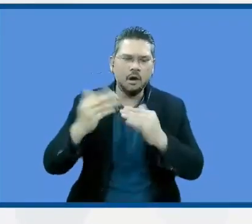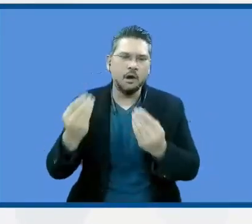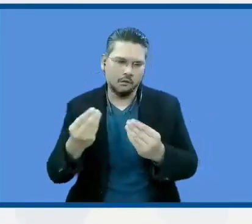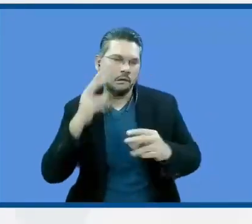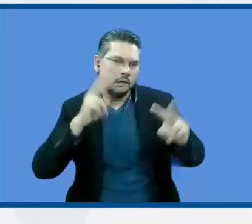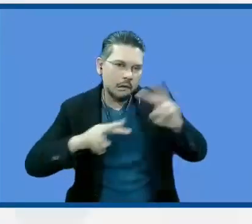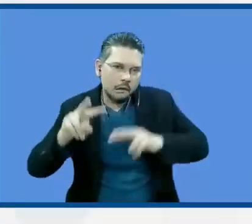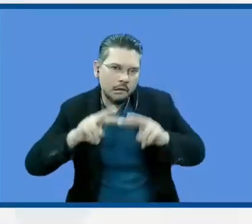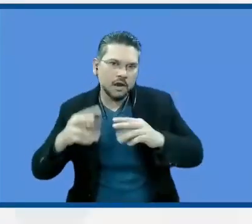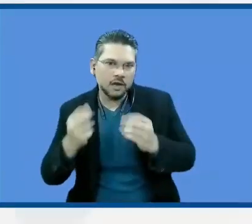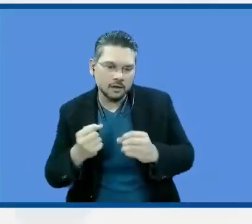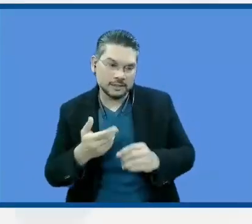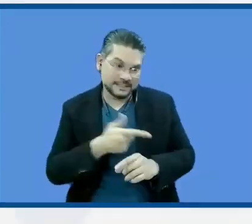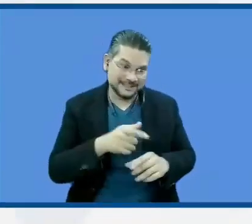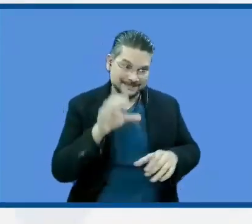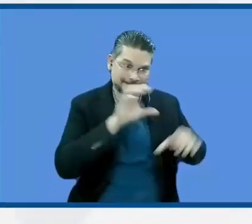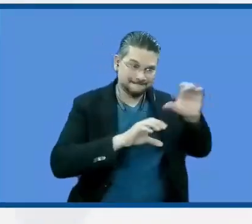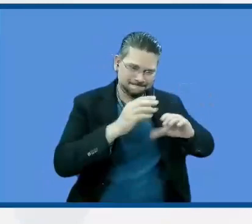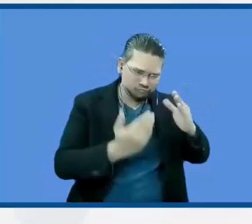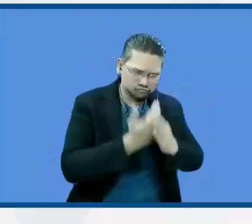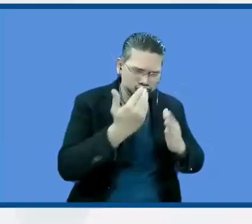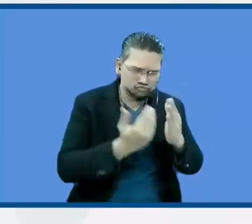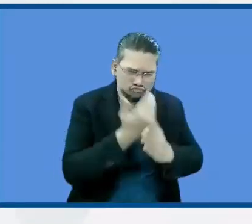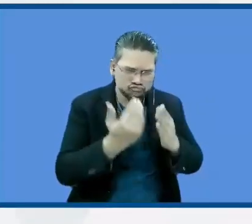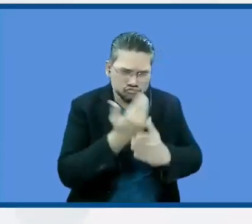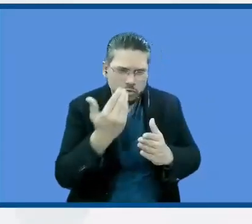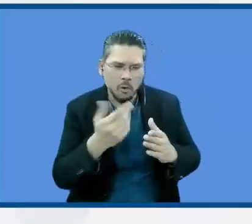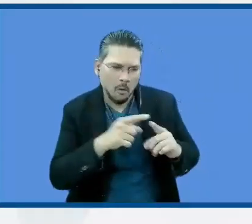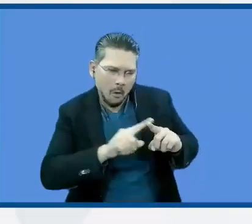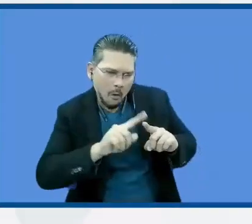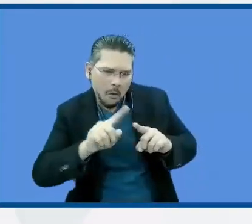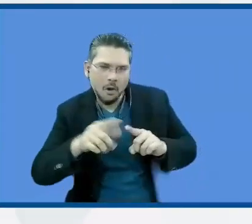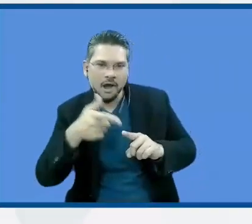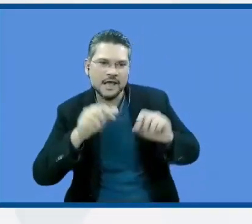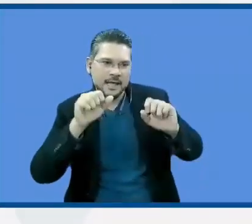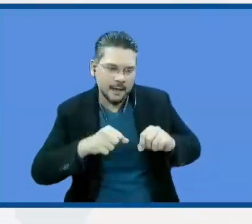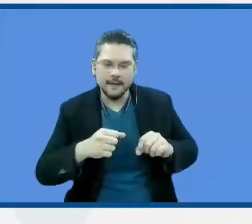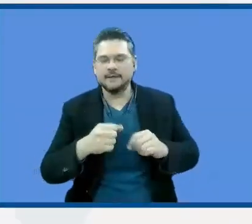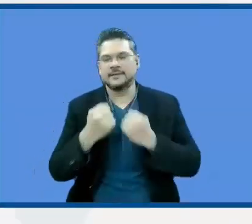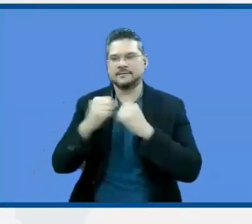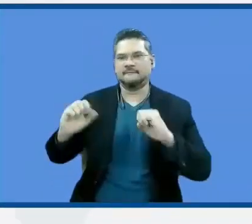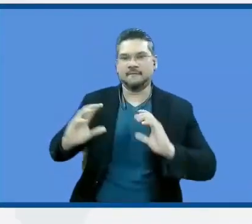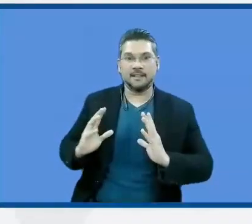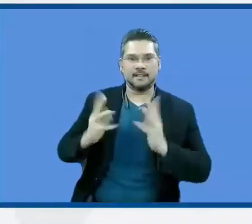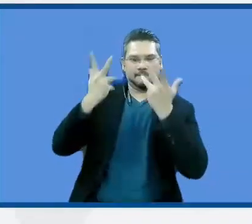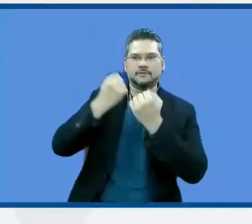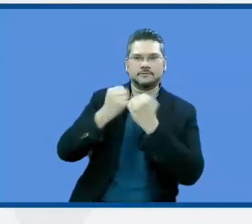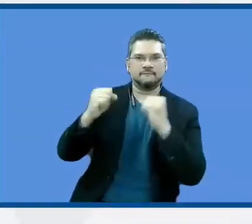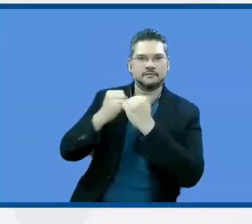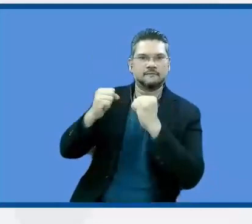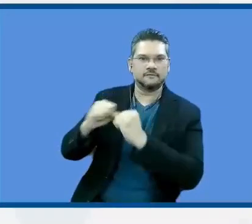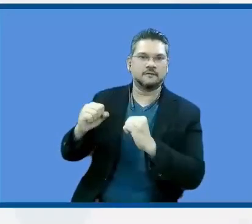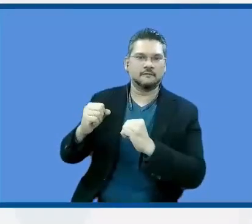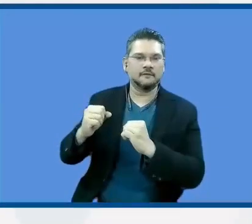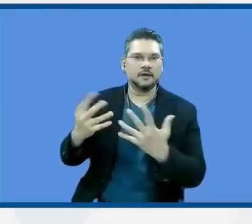have allowed local authorities to plan and to activate measures which are saving lives. I just had yesterday in my hands